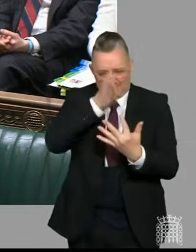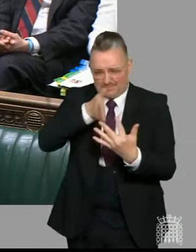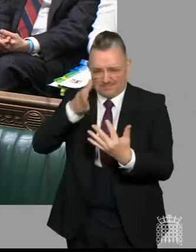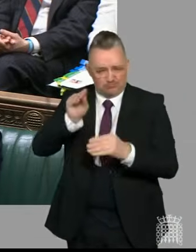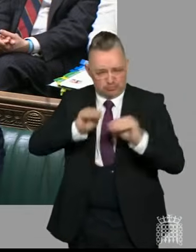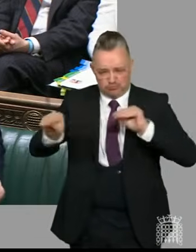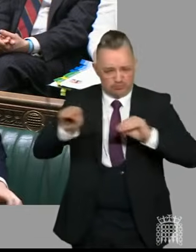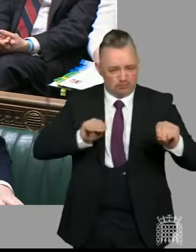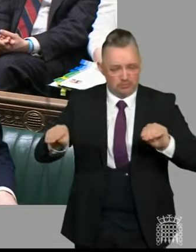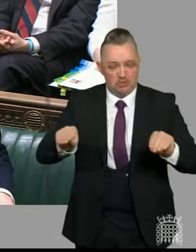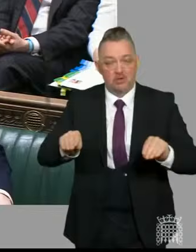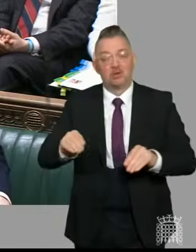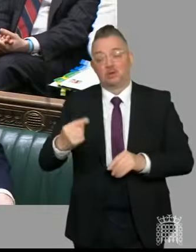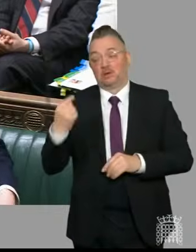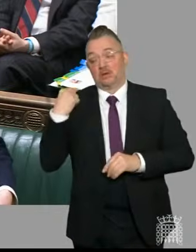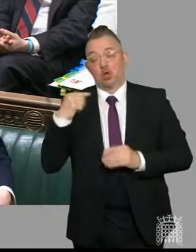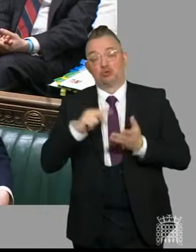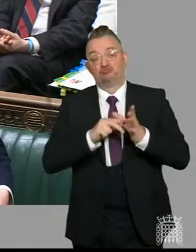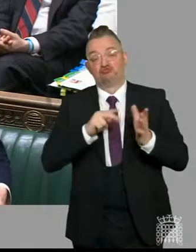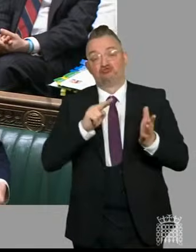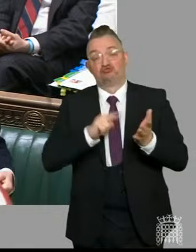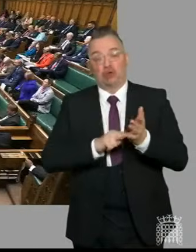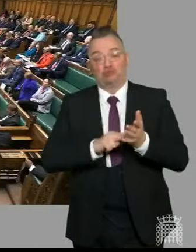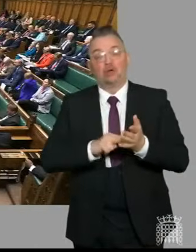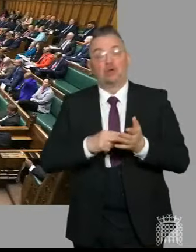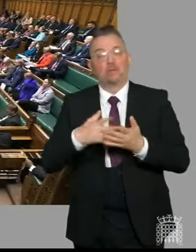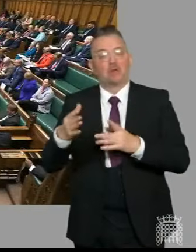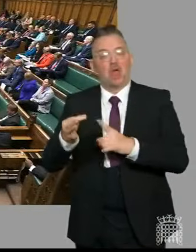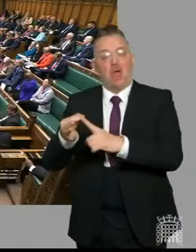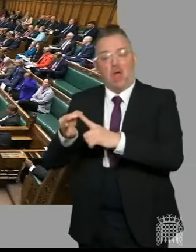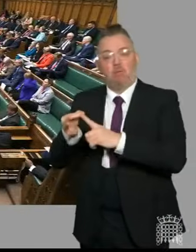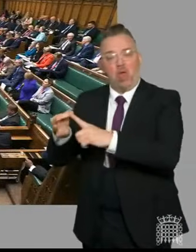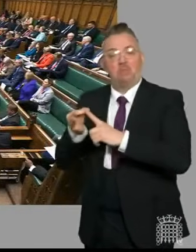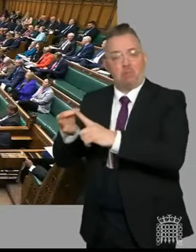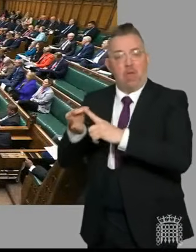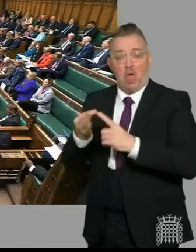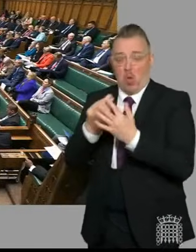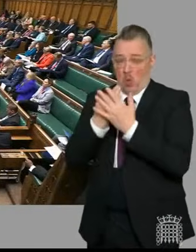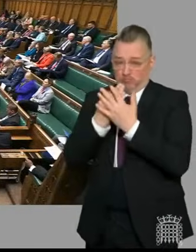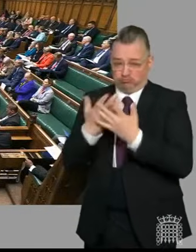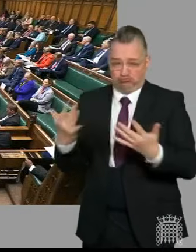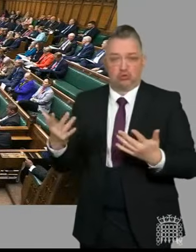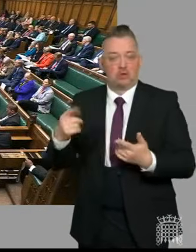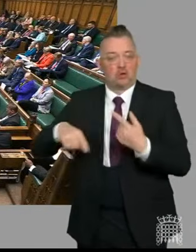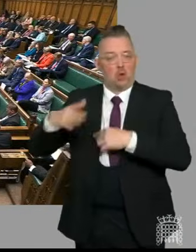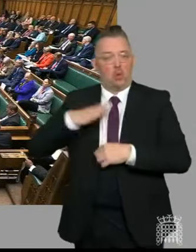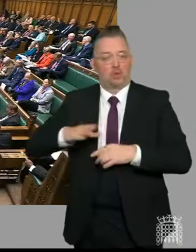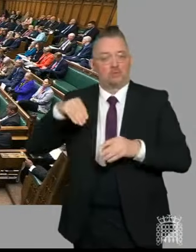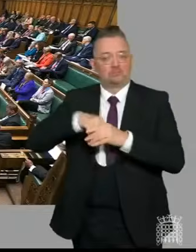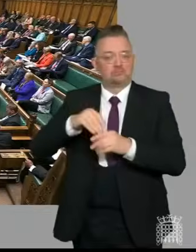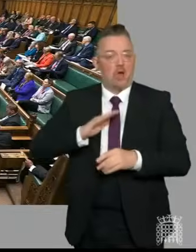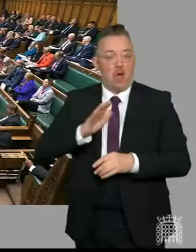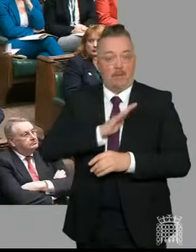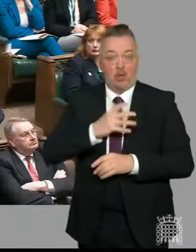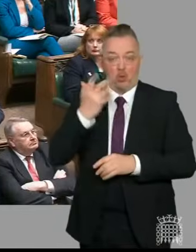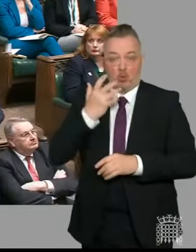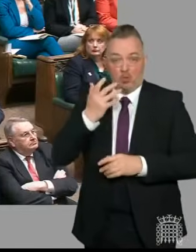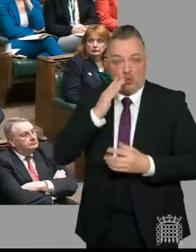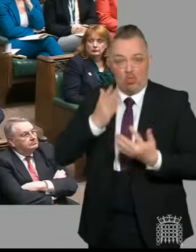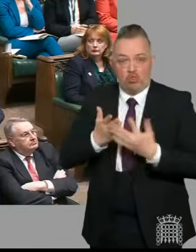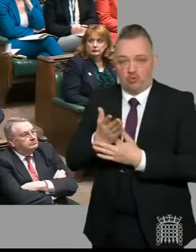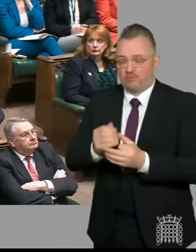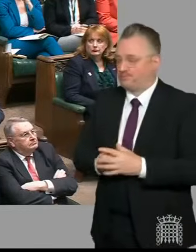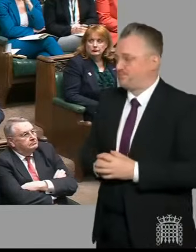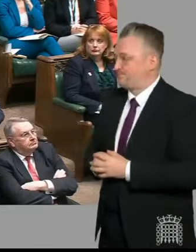in recent years to join the armed forces. So we're making progress on that. John Warren. Thank you, Mr. Speaker. My constituent